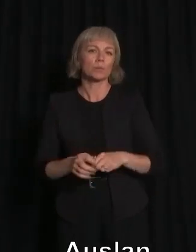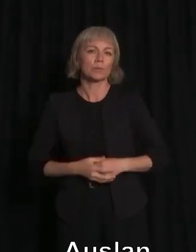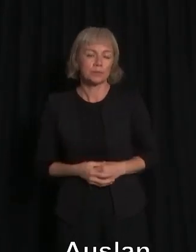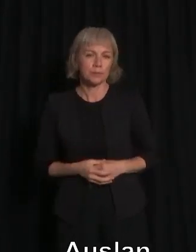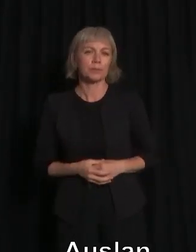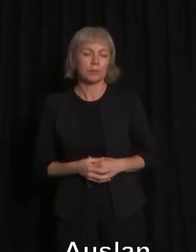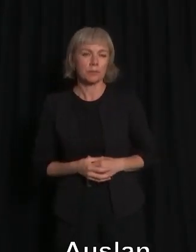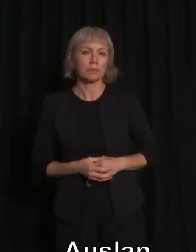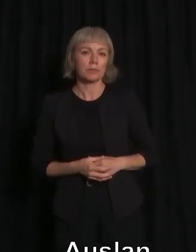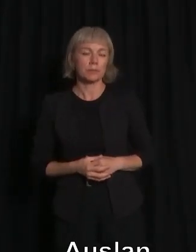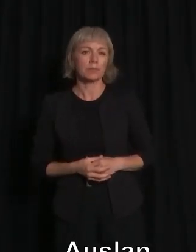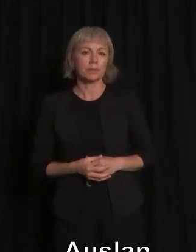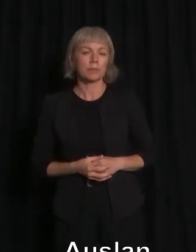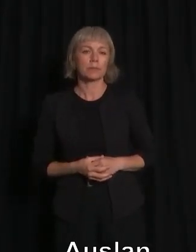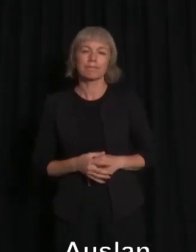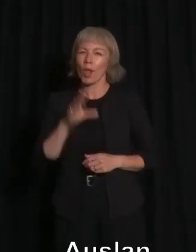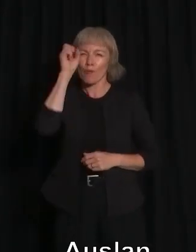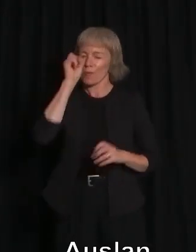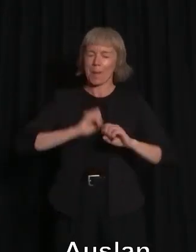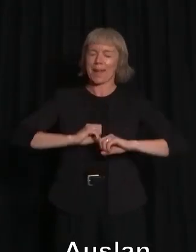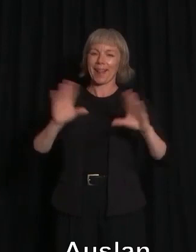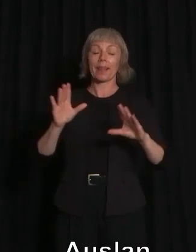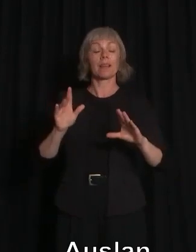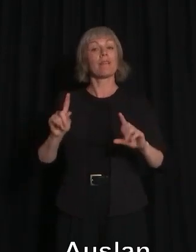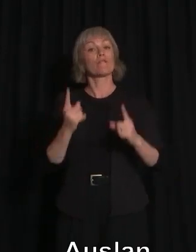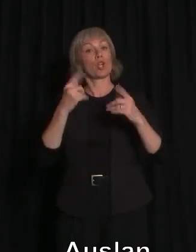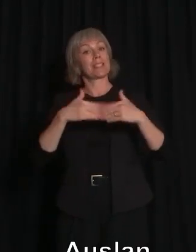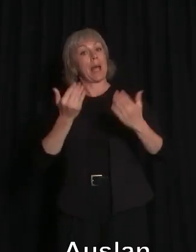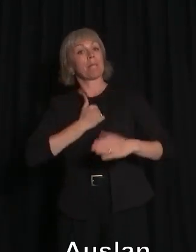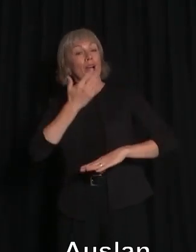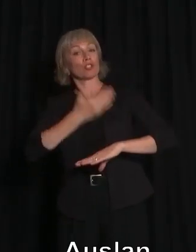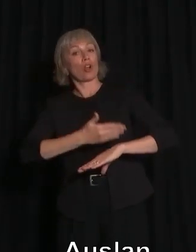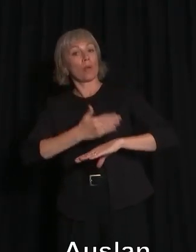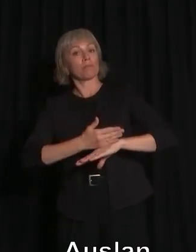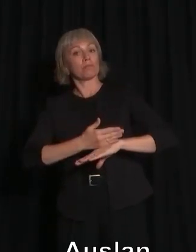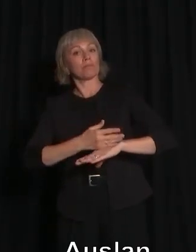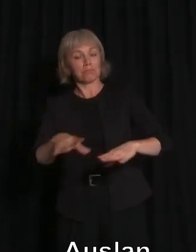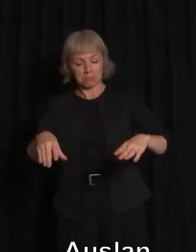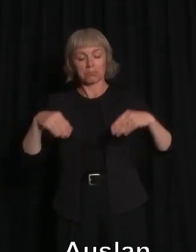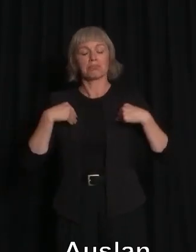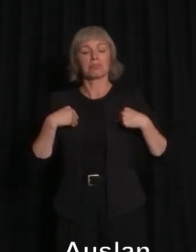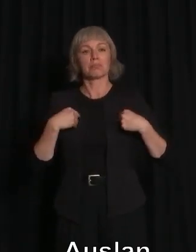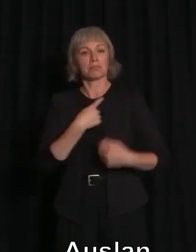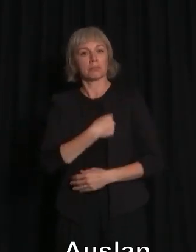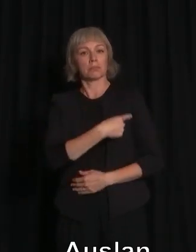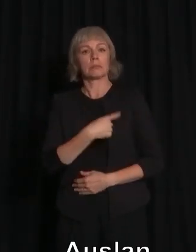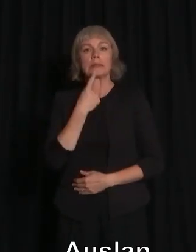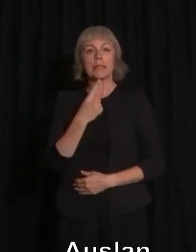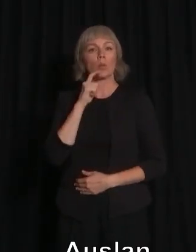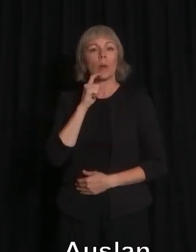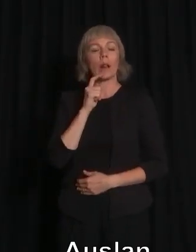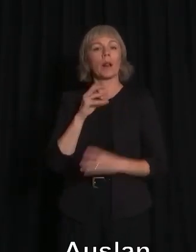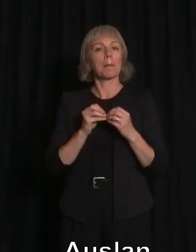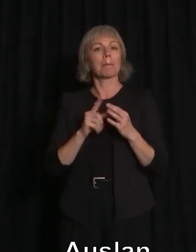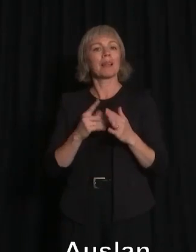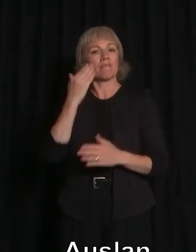I remember clearly that the first day that I took up my mandate, I made myself the promise that it would be a feminist mandate.